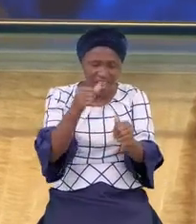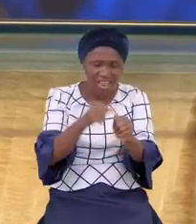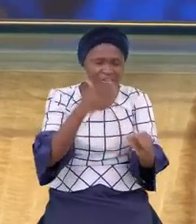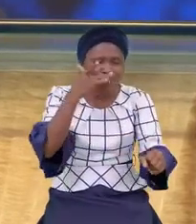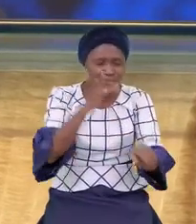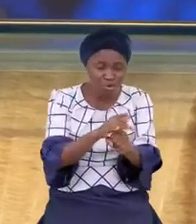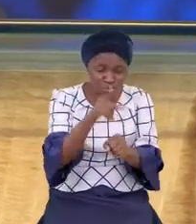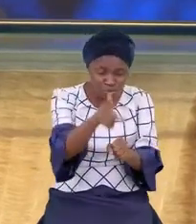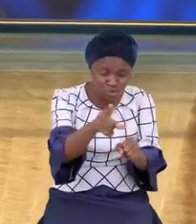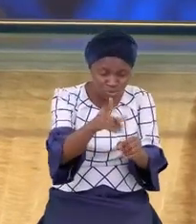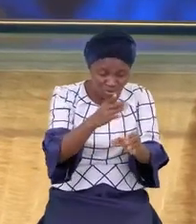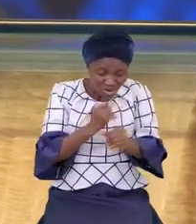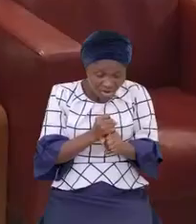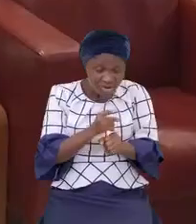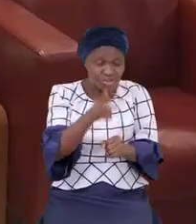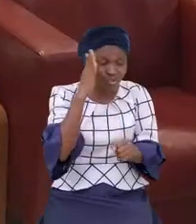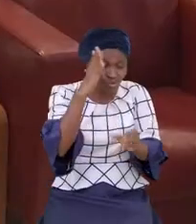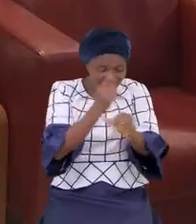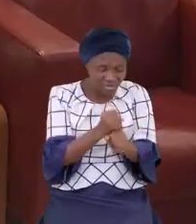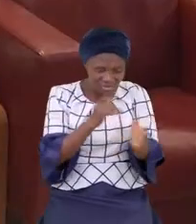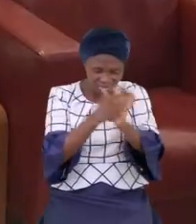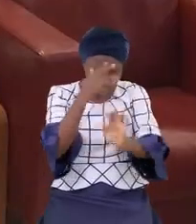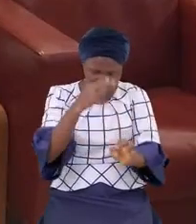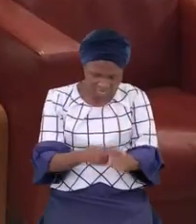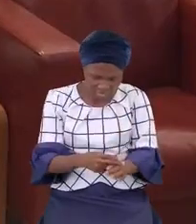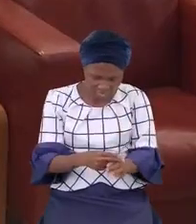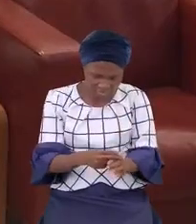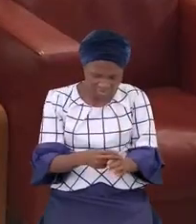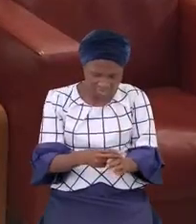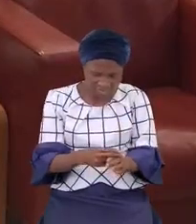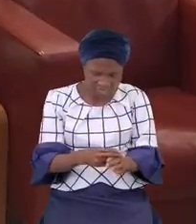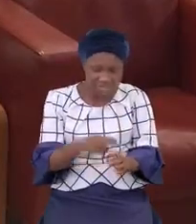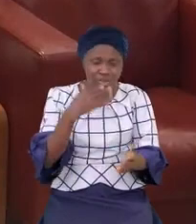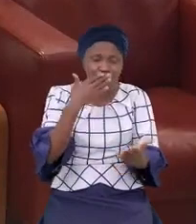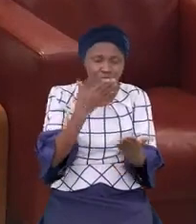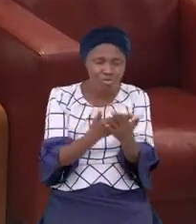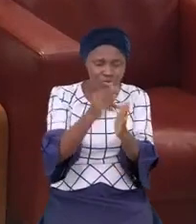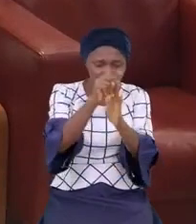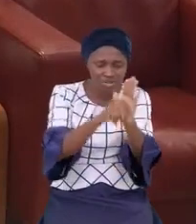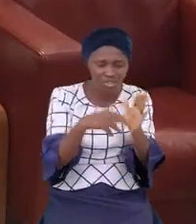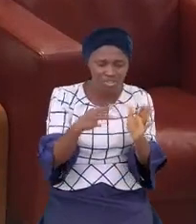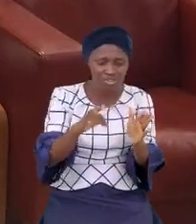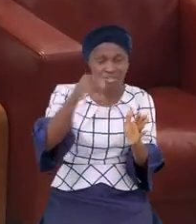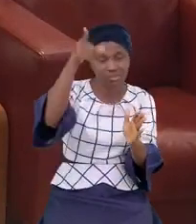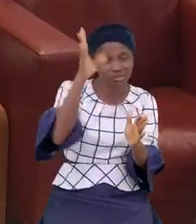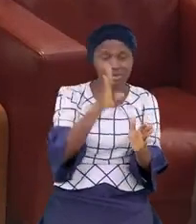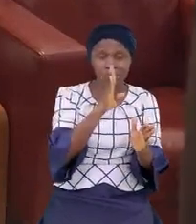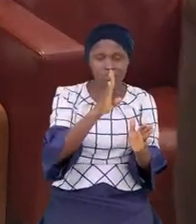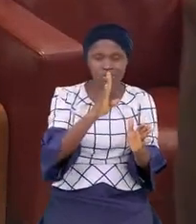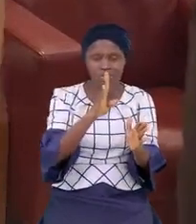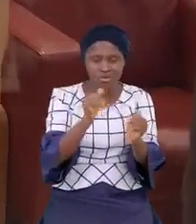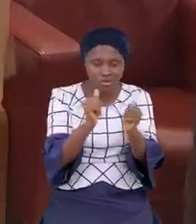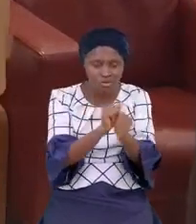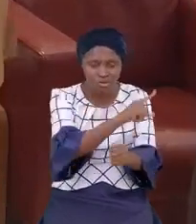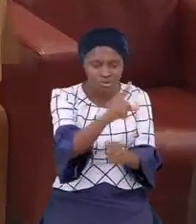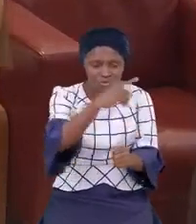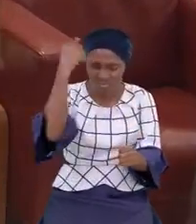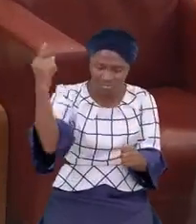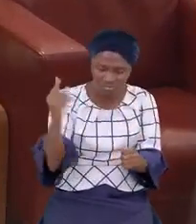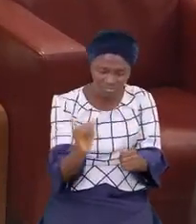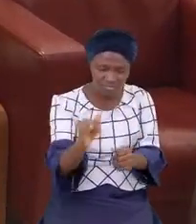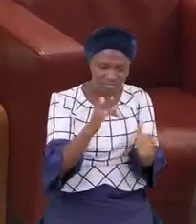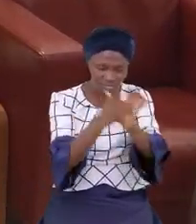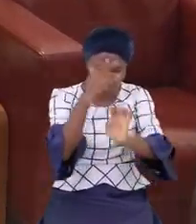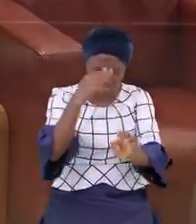you claim, you will possess. The goodness of the Lord be with you ever in Jesus'